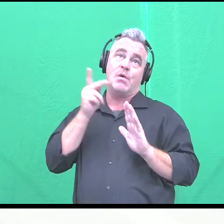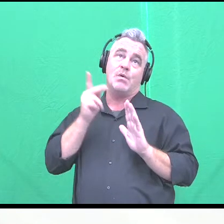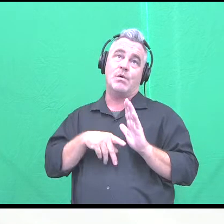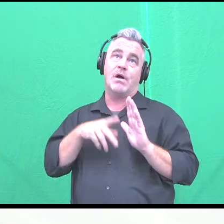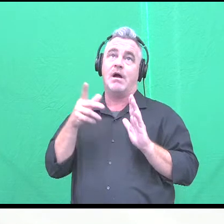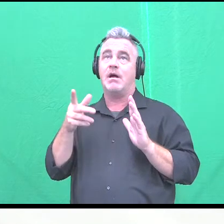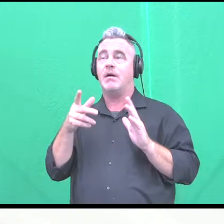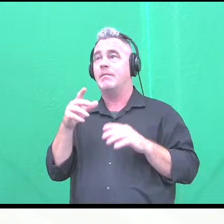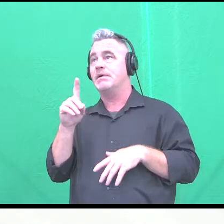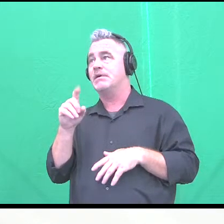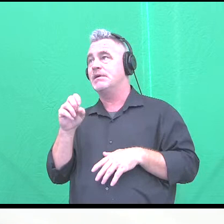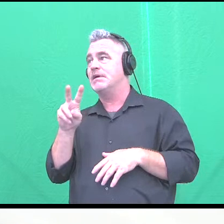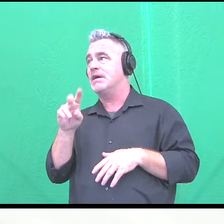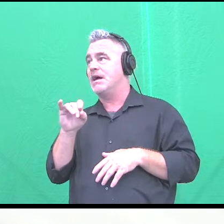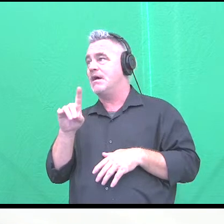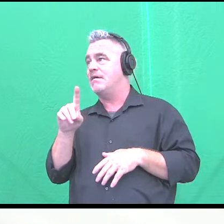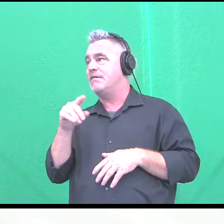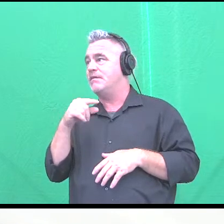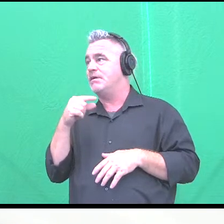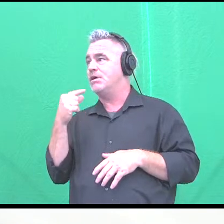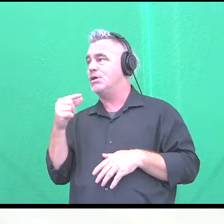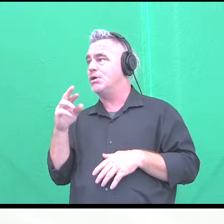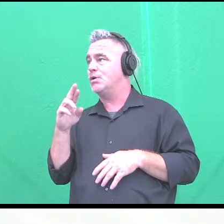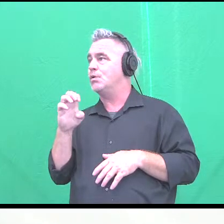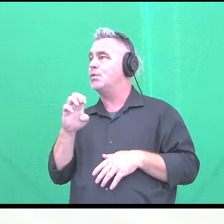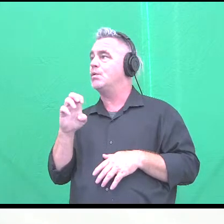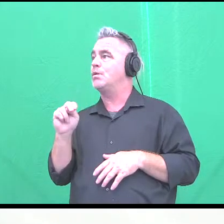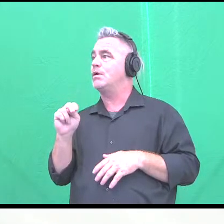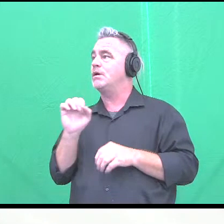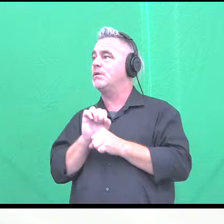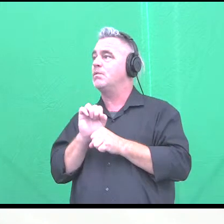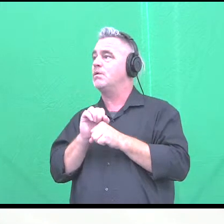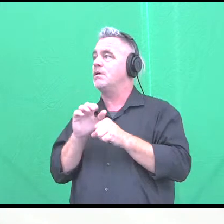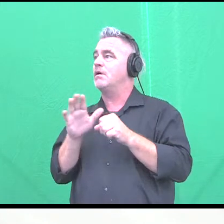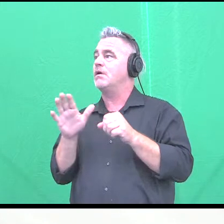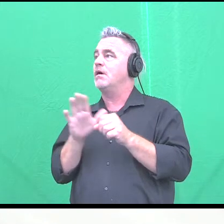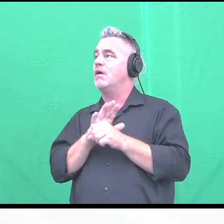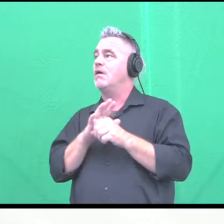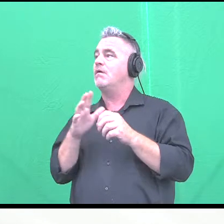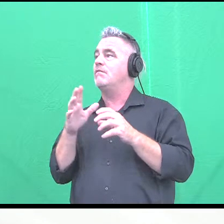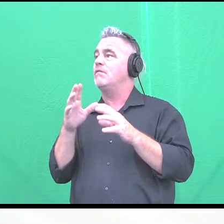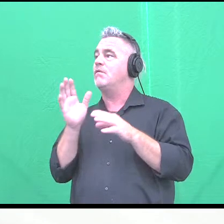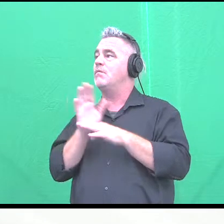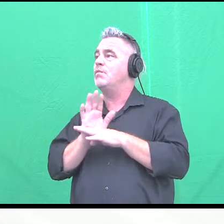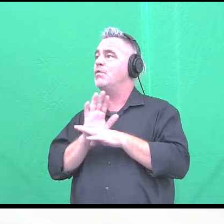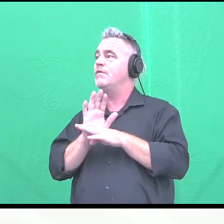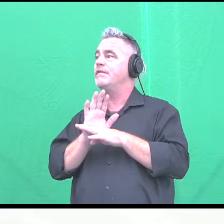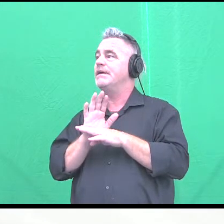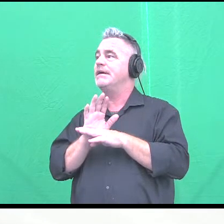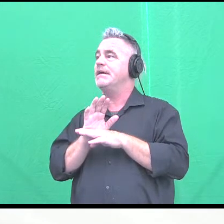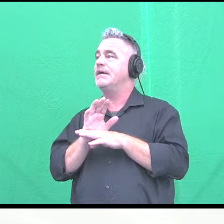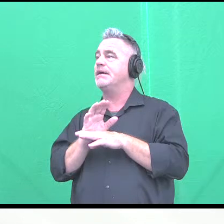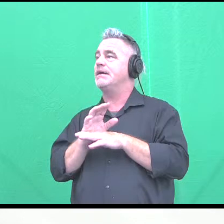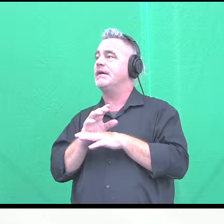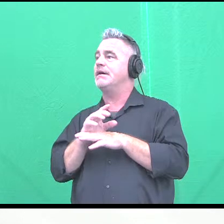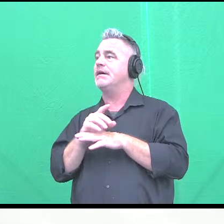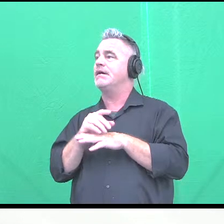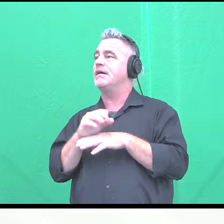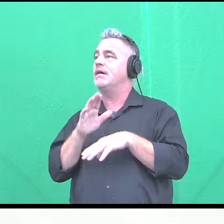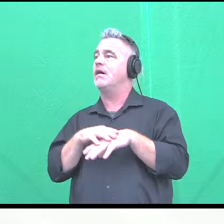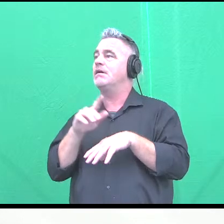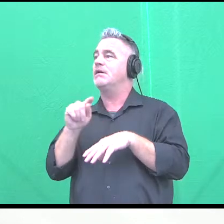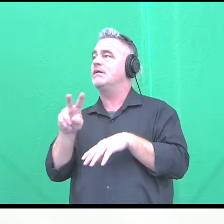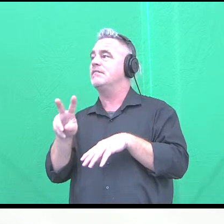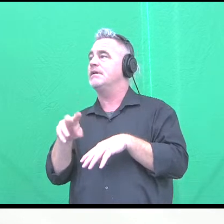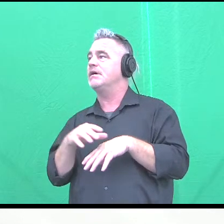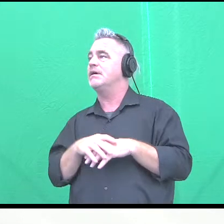David Green's working on a full-fledged musical movie, and that will be televised. So it's all